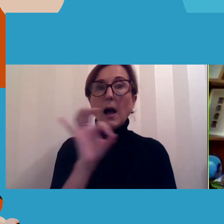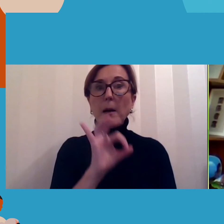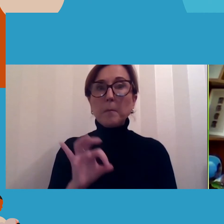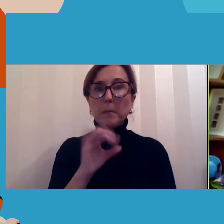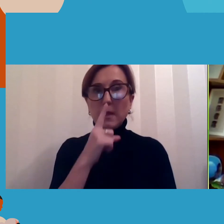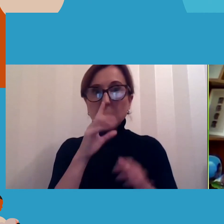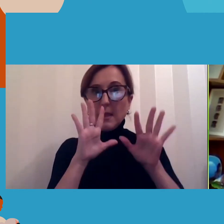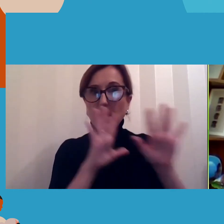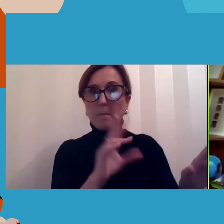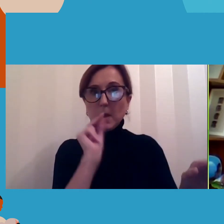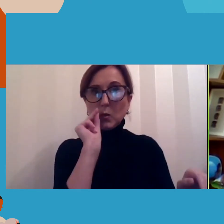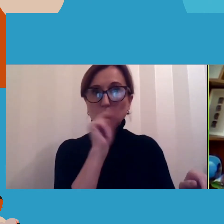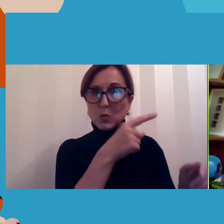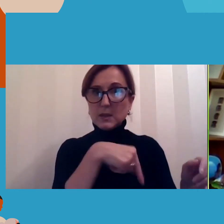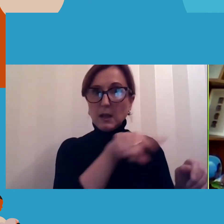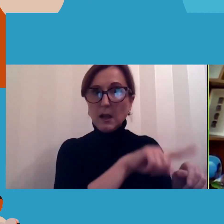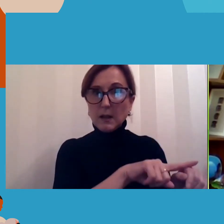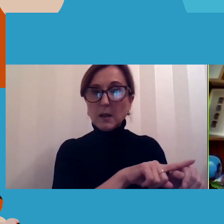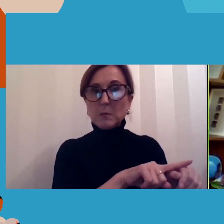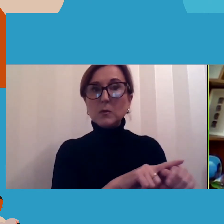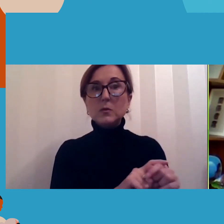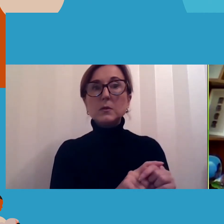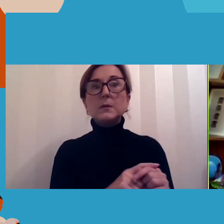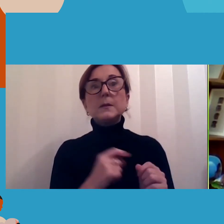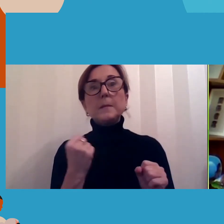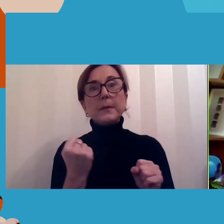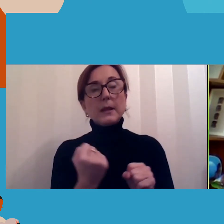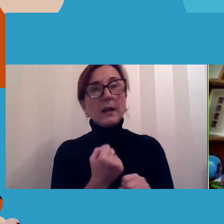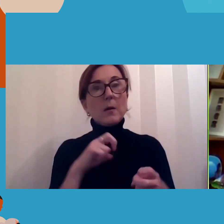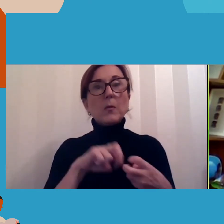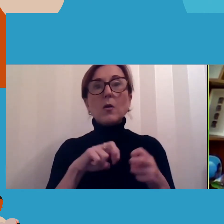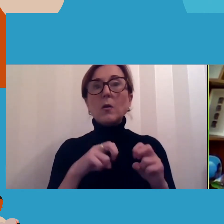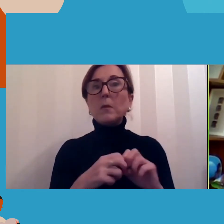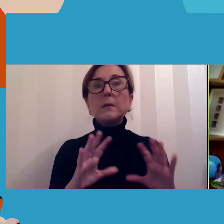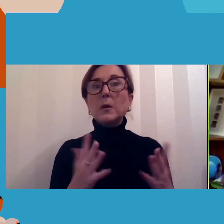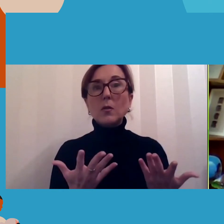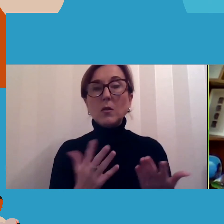the invitation to participate here. When it comes to the definition of